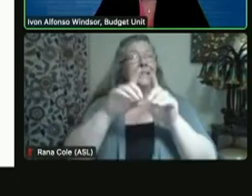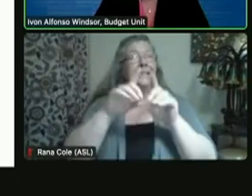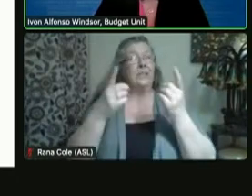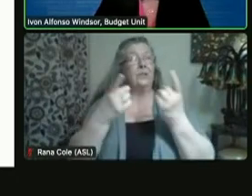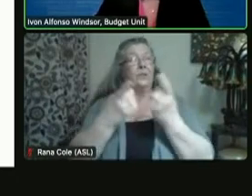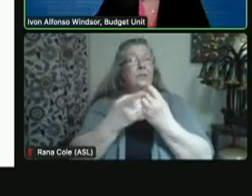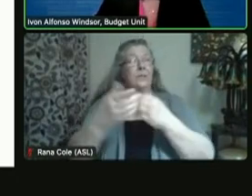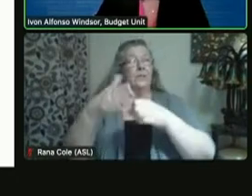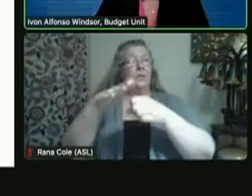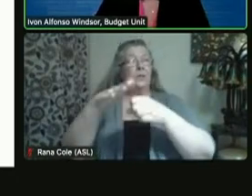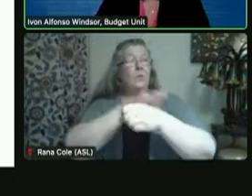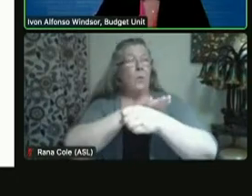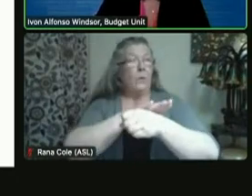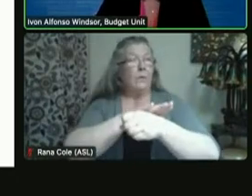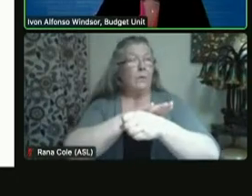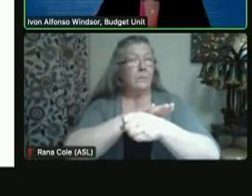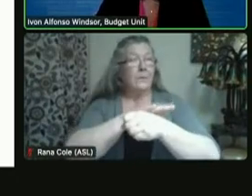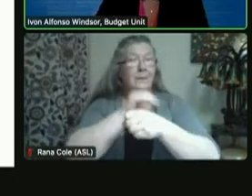school building.